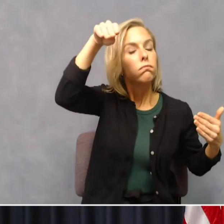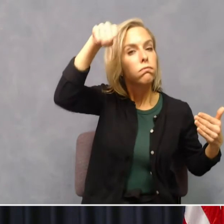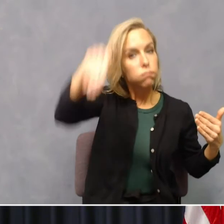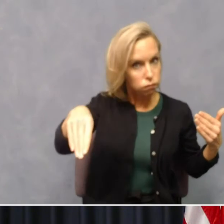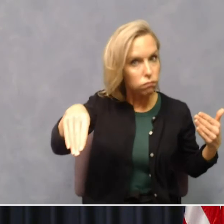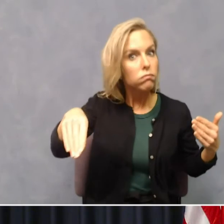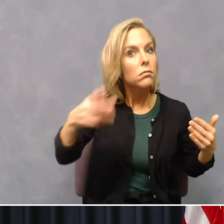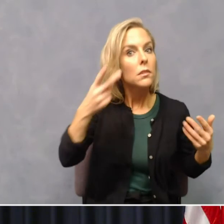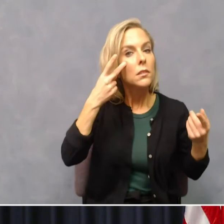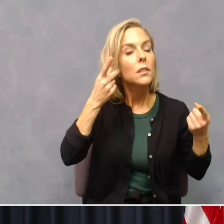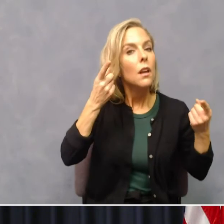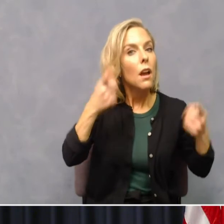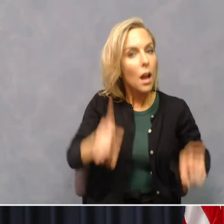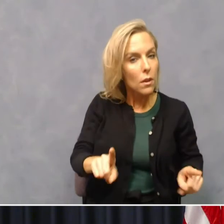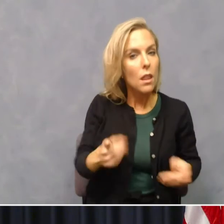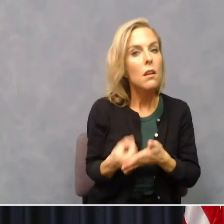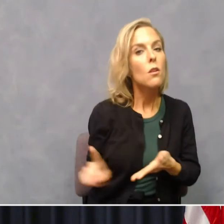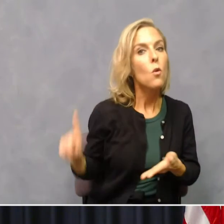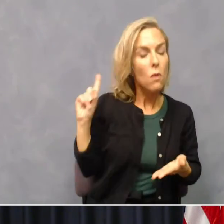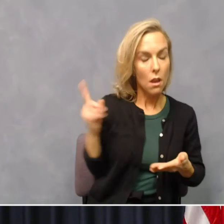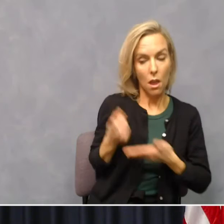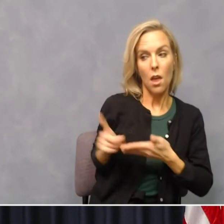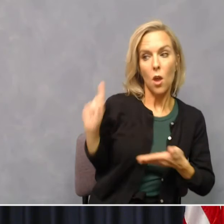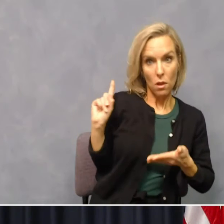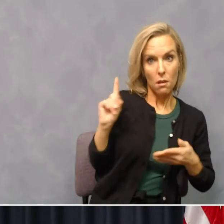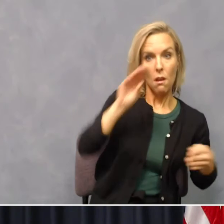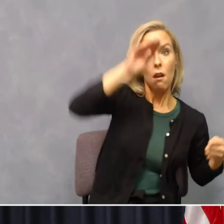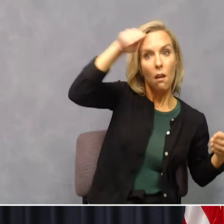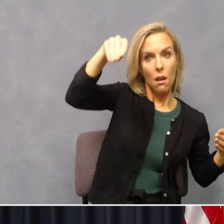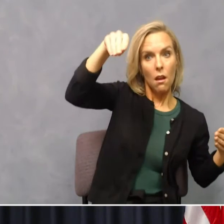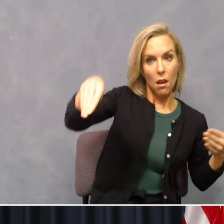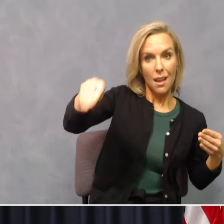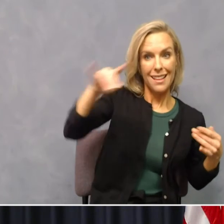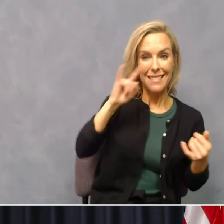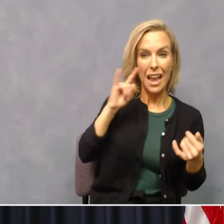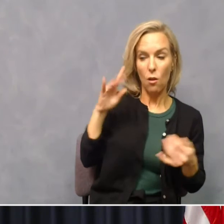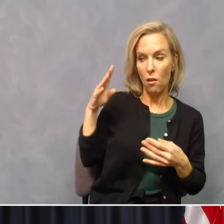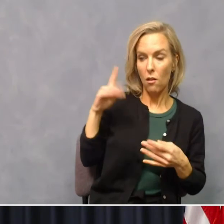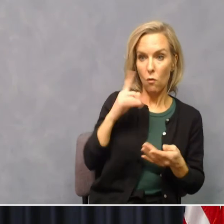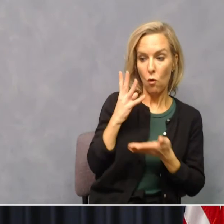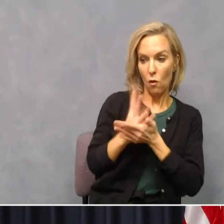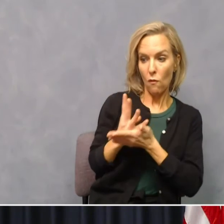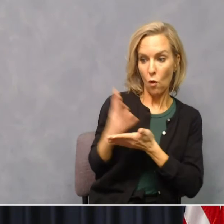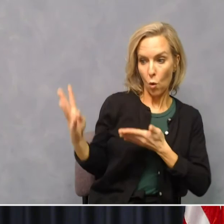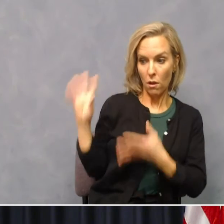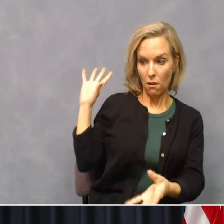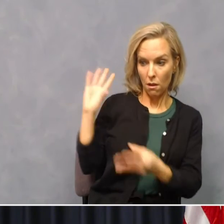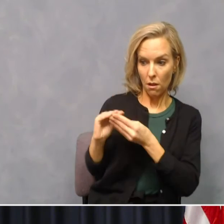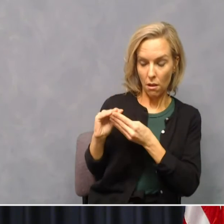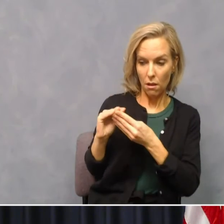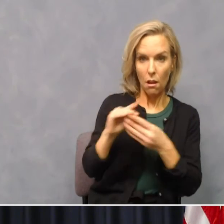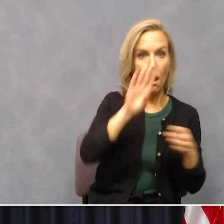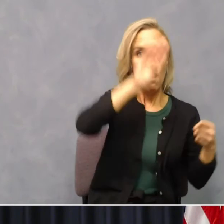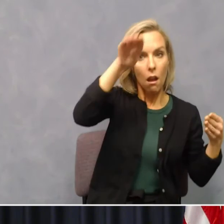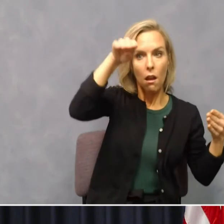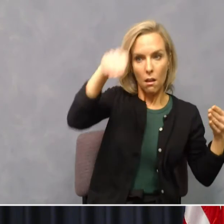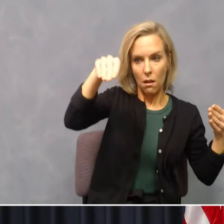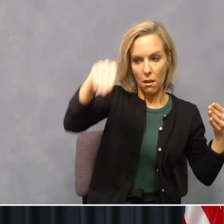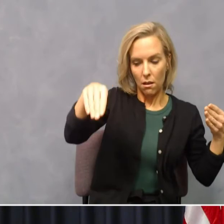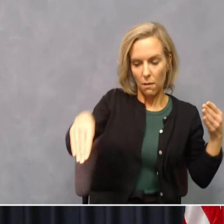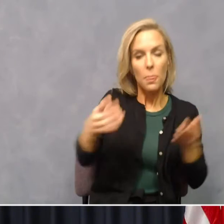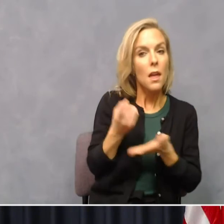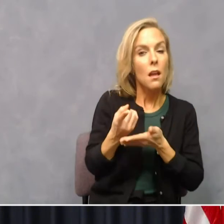week. 4 weeks in a row with a decline. And last week was the lowest that we have seen